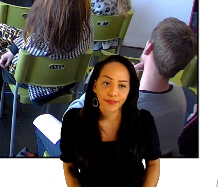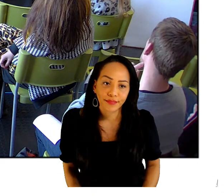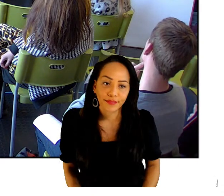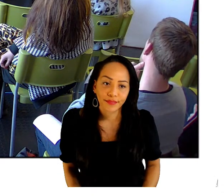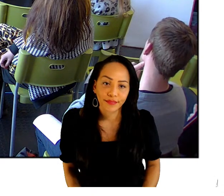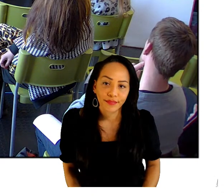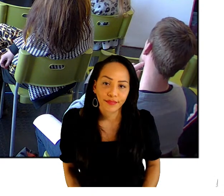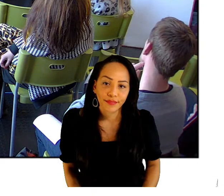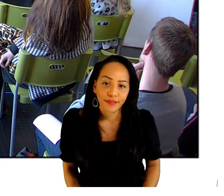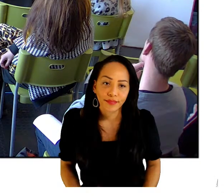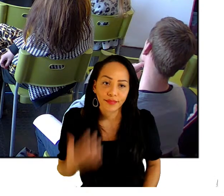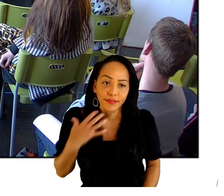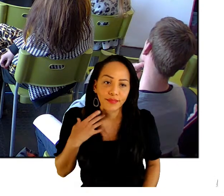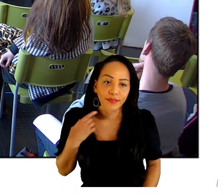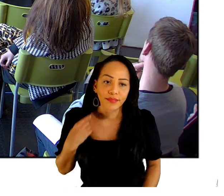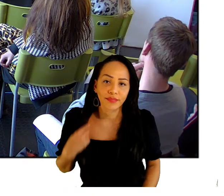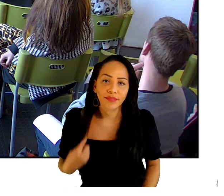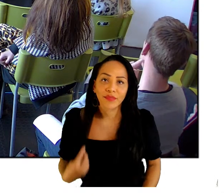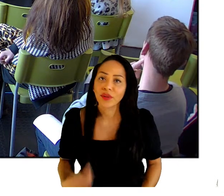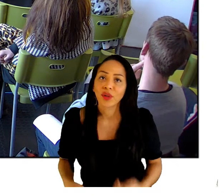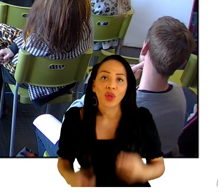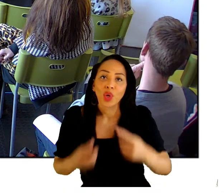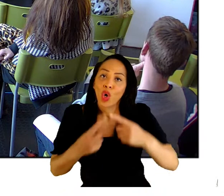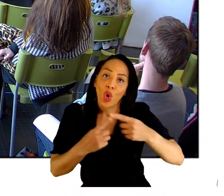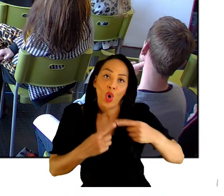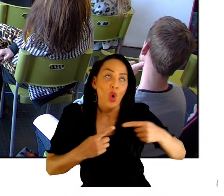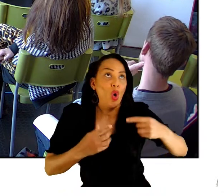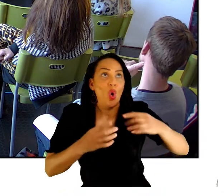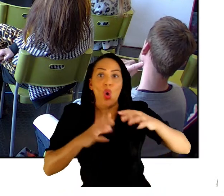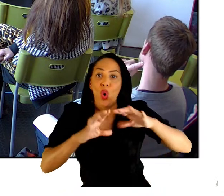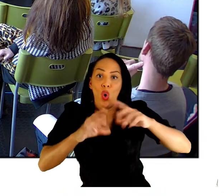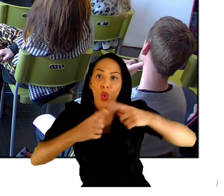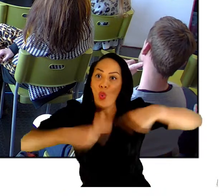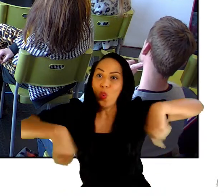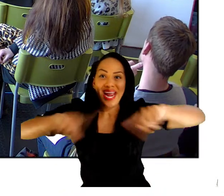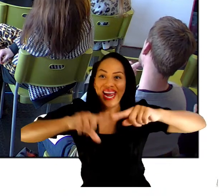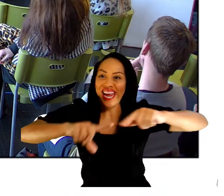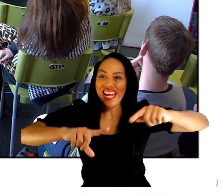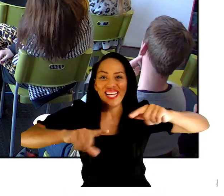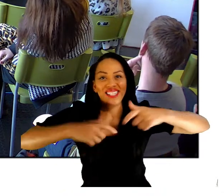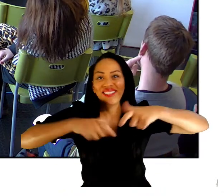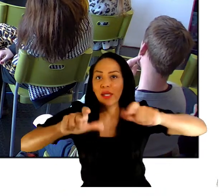we still know so little about the human body. You know, to try and represent it